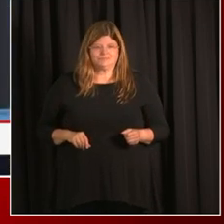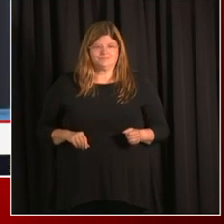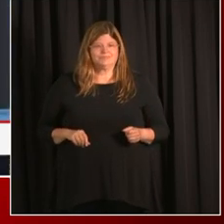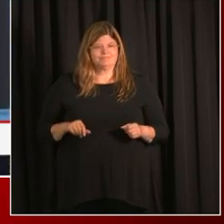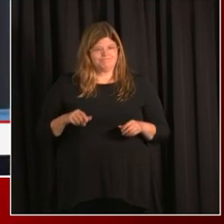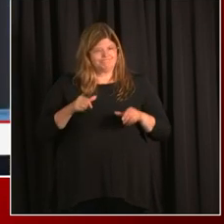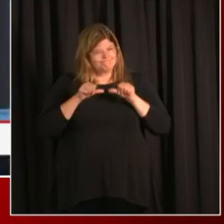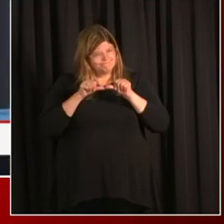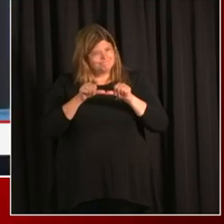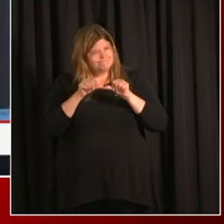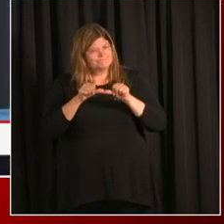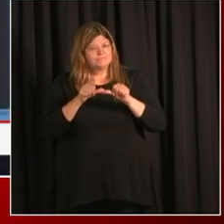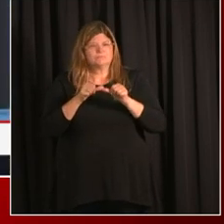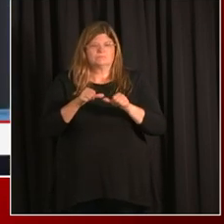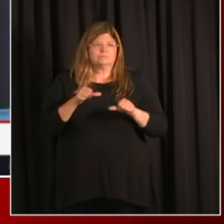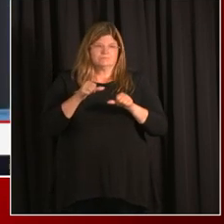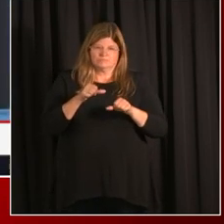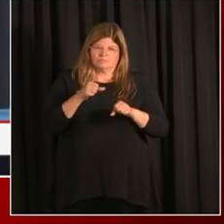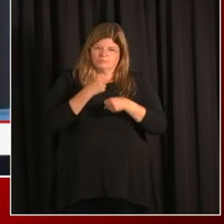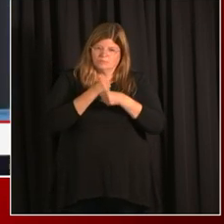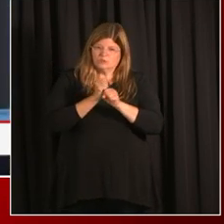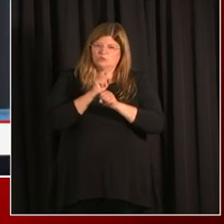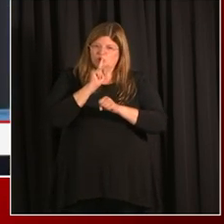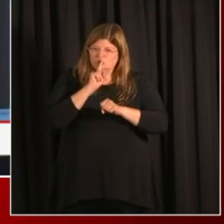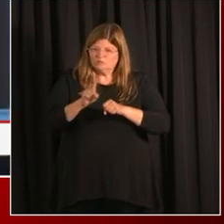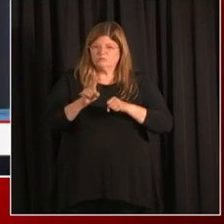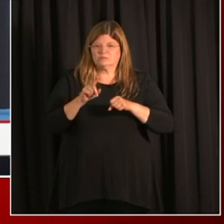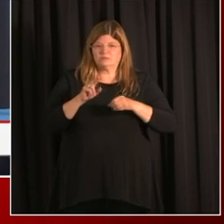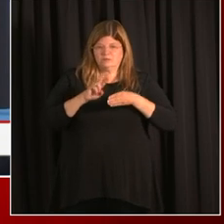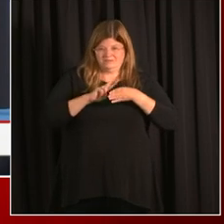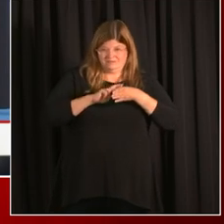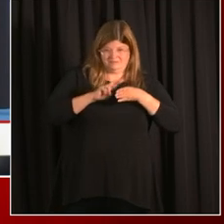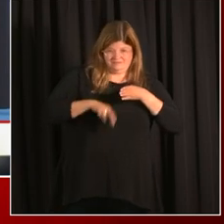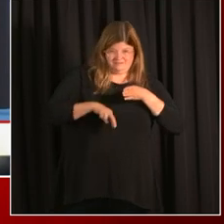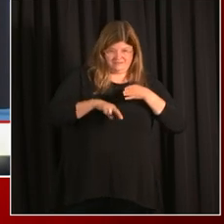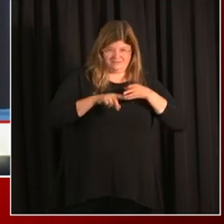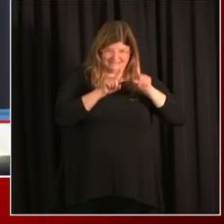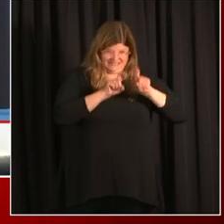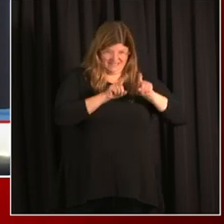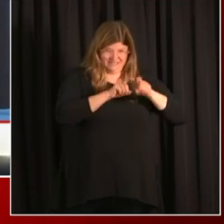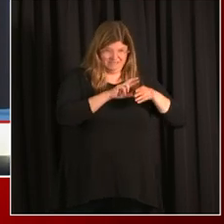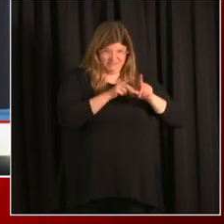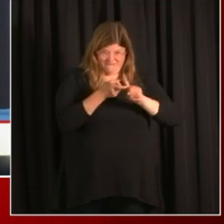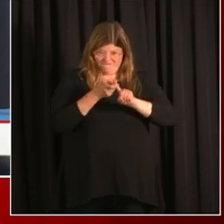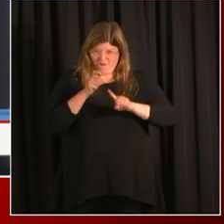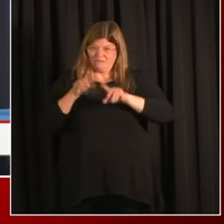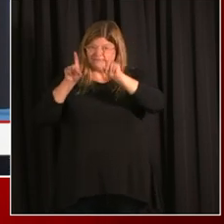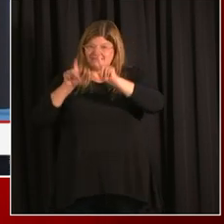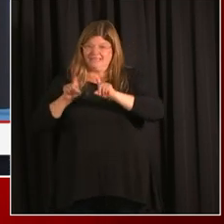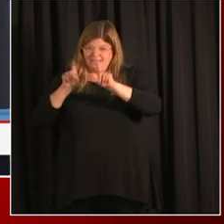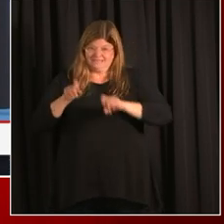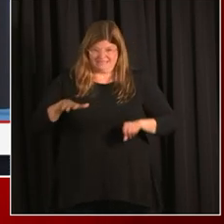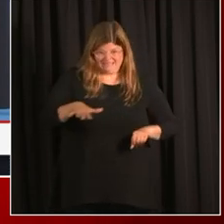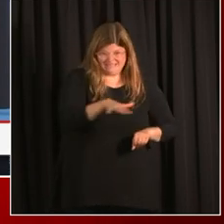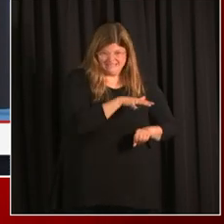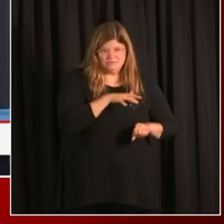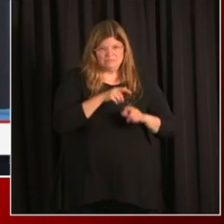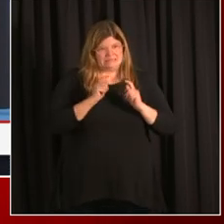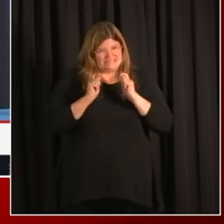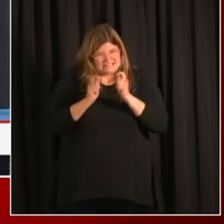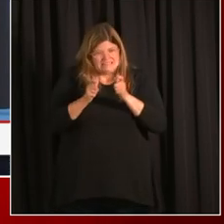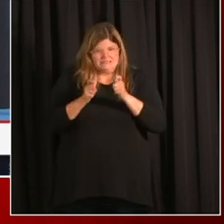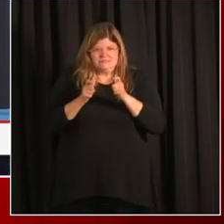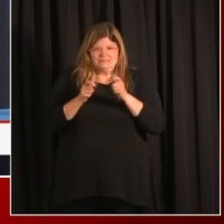forward-leaning in terms of making sure that the test results from our sites are given back to